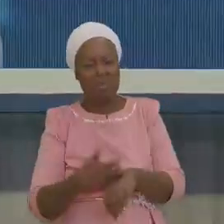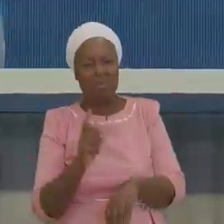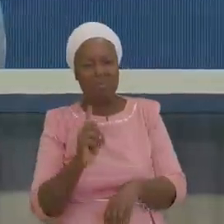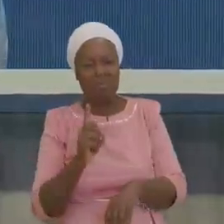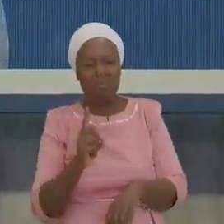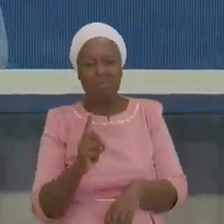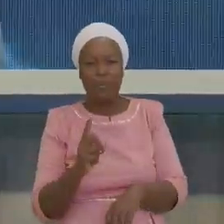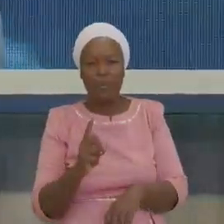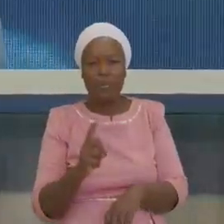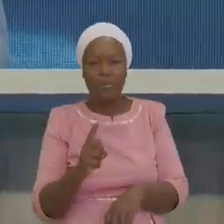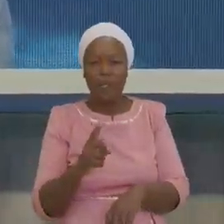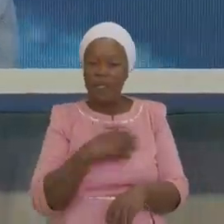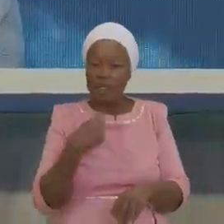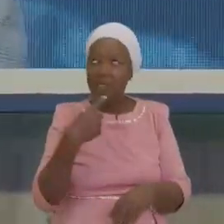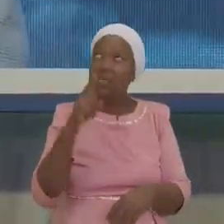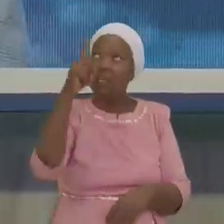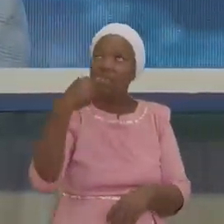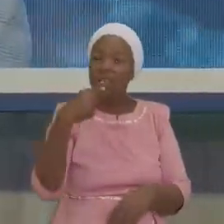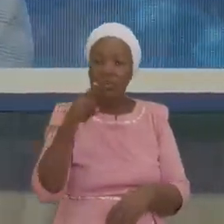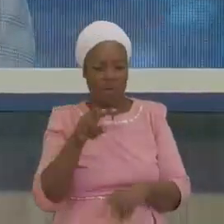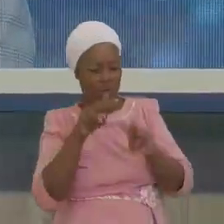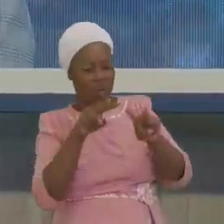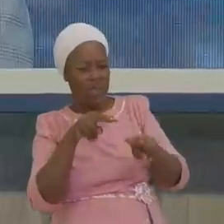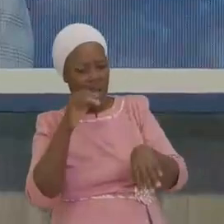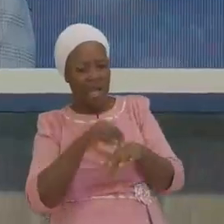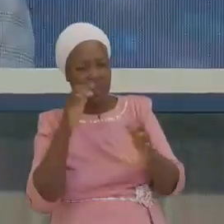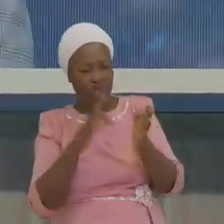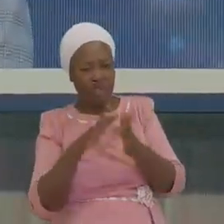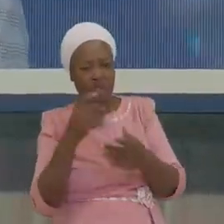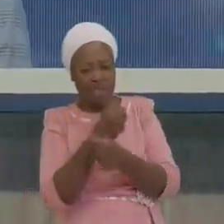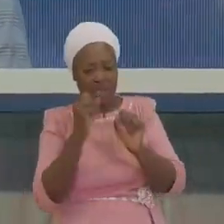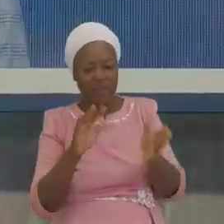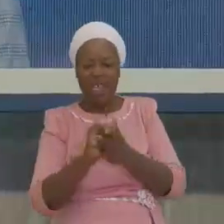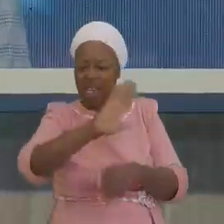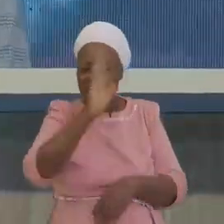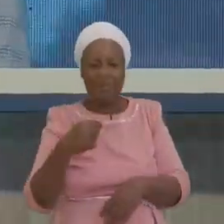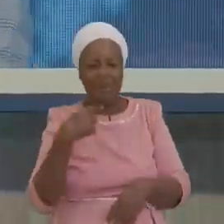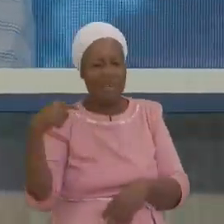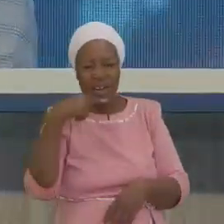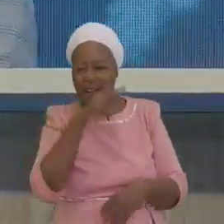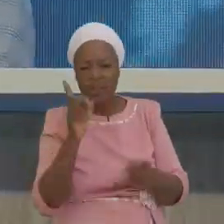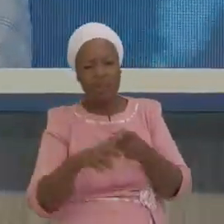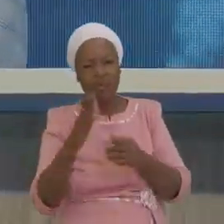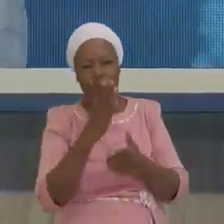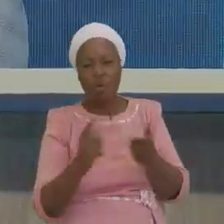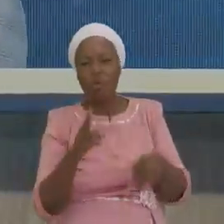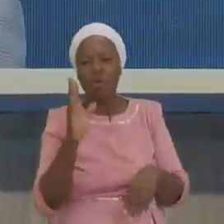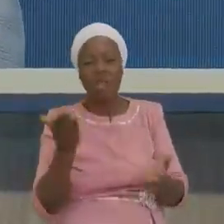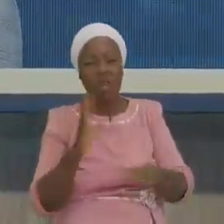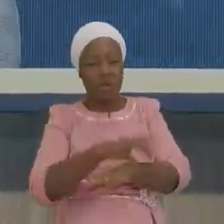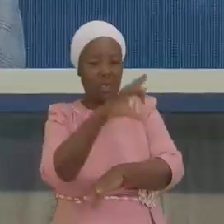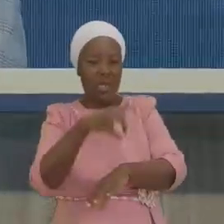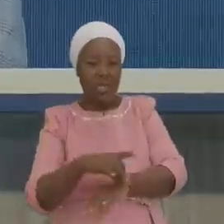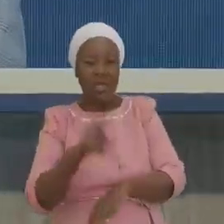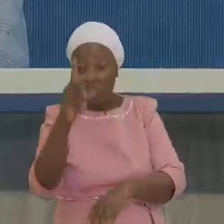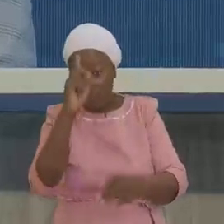said, you are looking at Jesus, the Savior, that never told a lie to anybody on earth. You